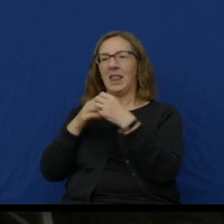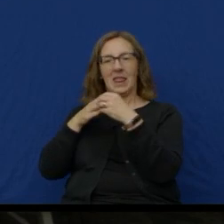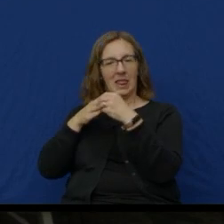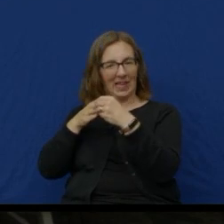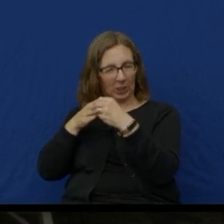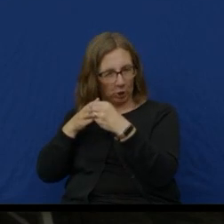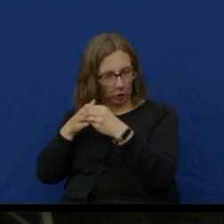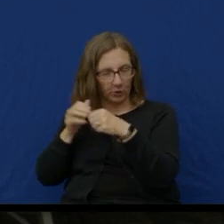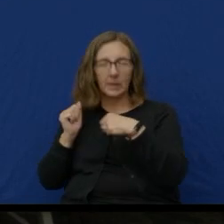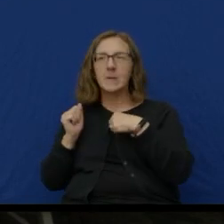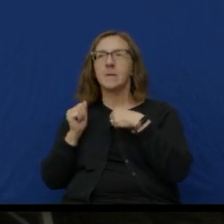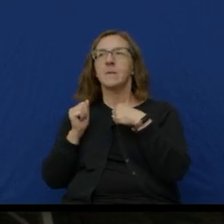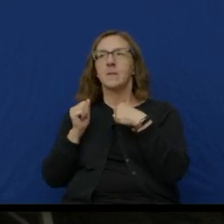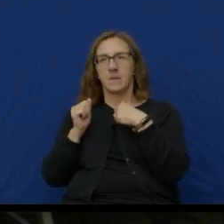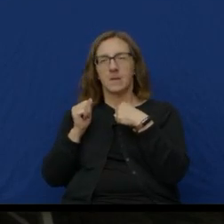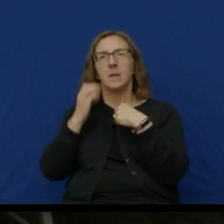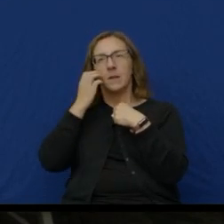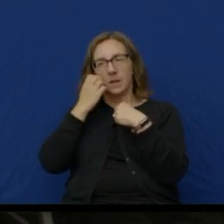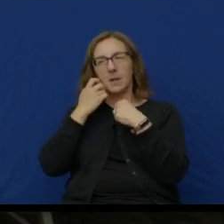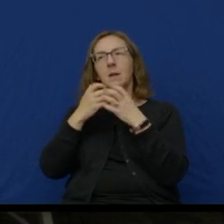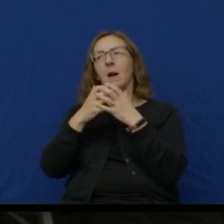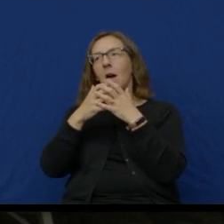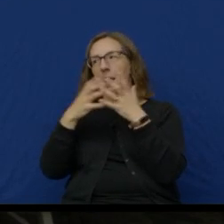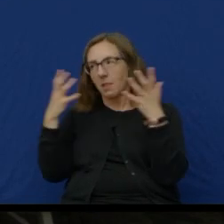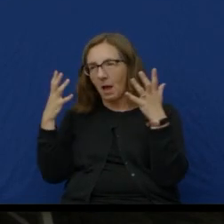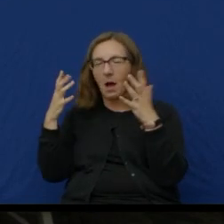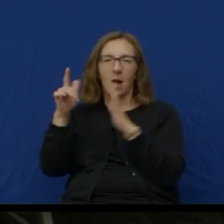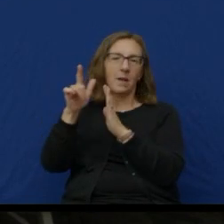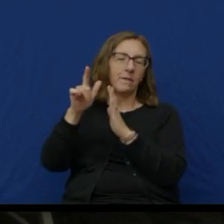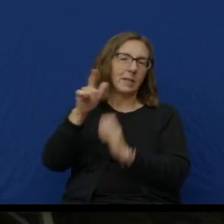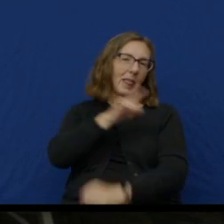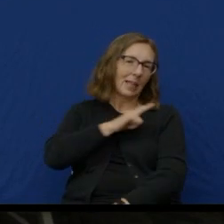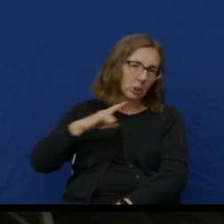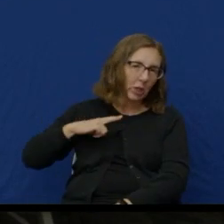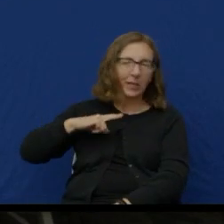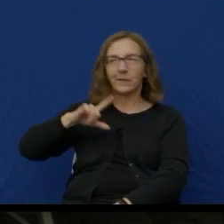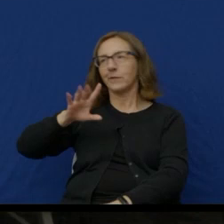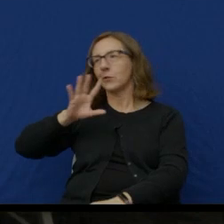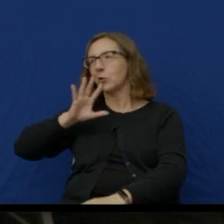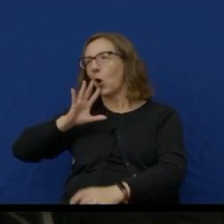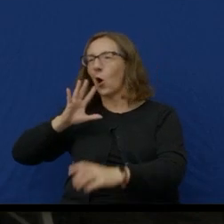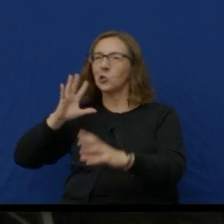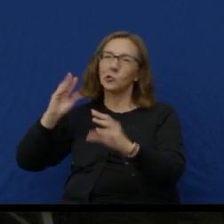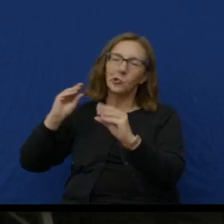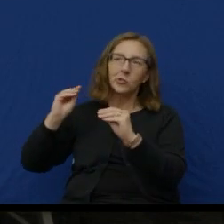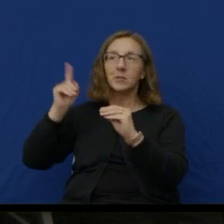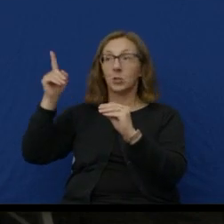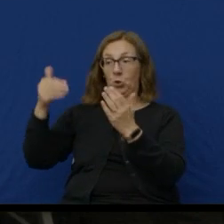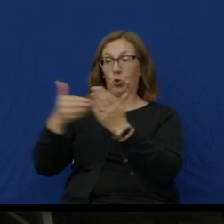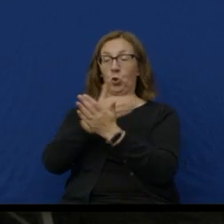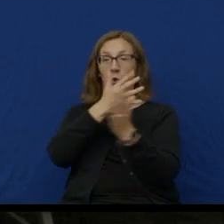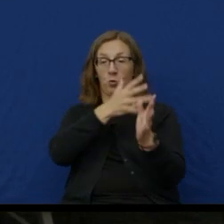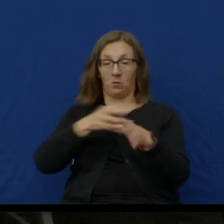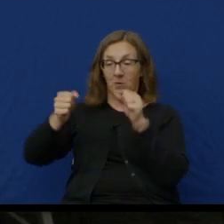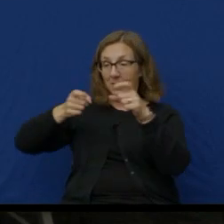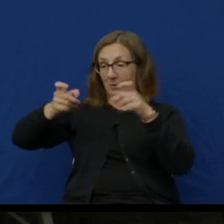I'm giving a lot of talks to different legislators over the years, because you get a new administration come in or a new